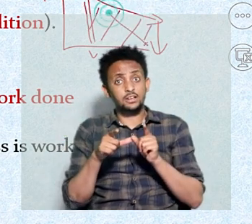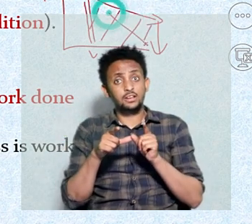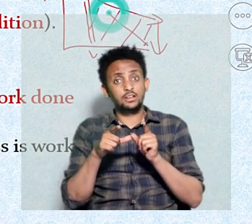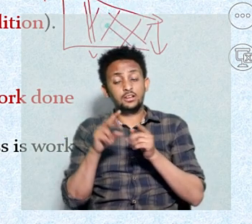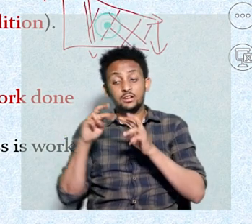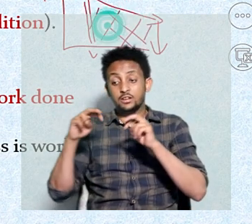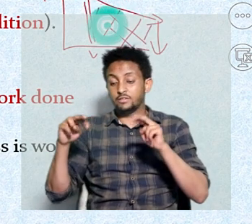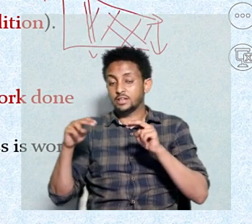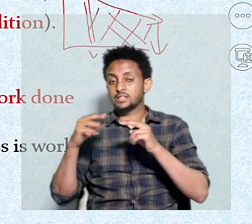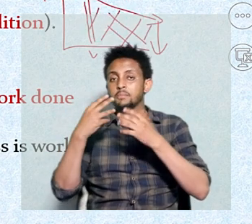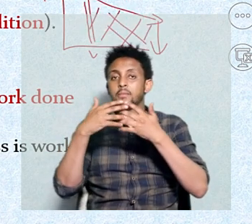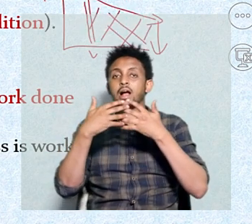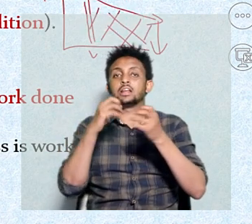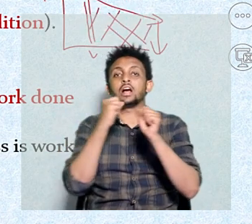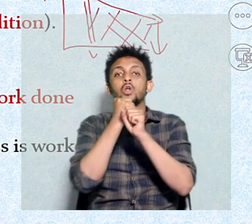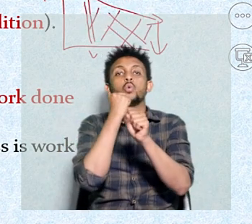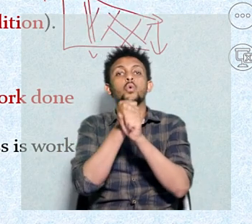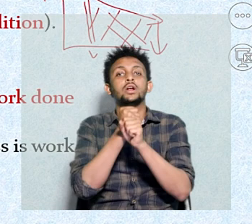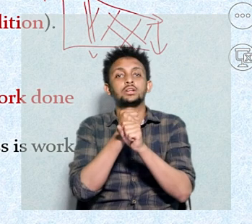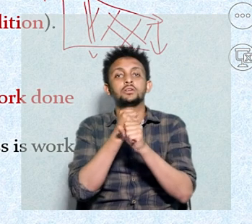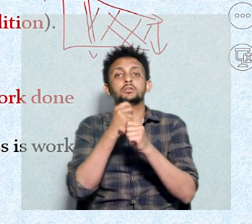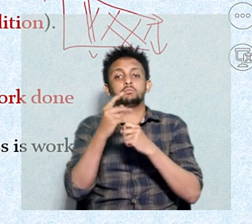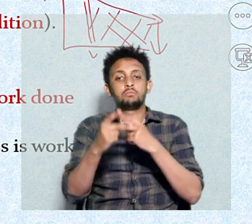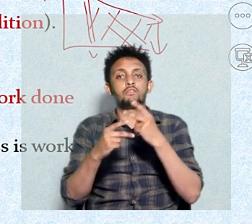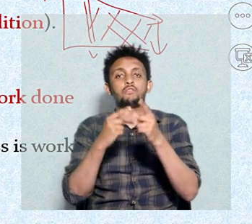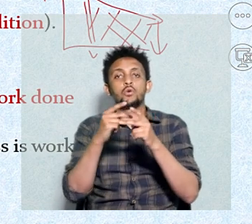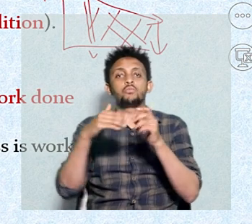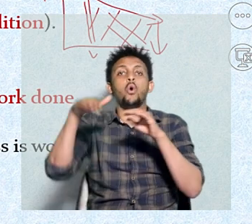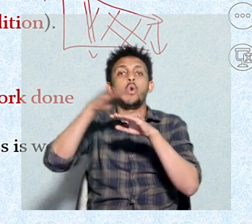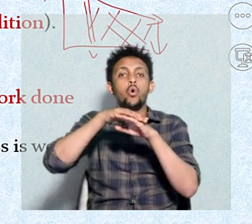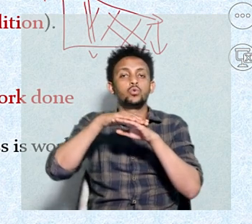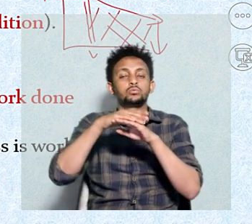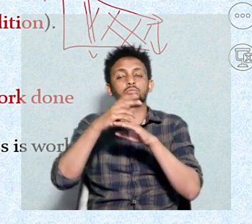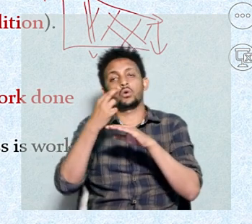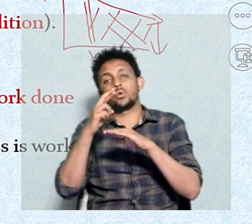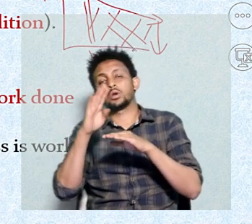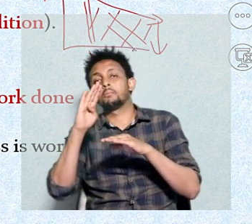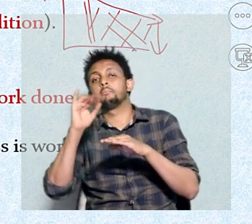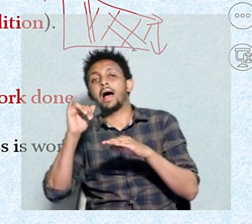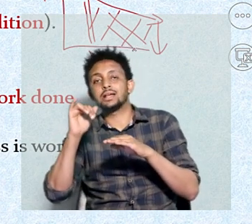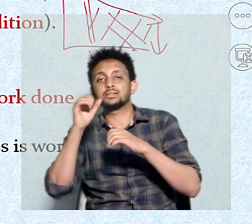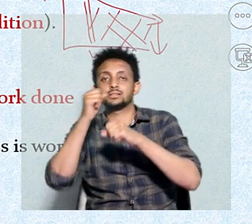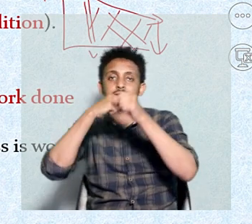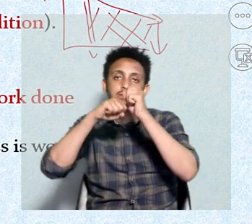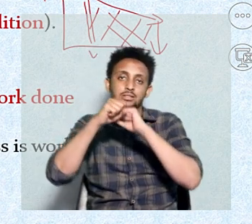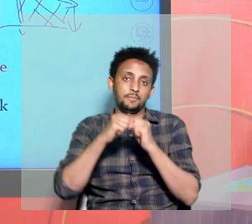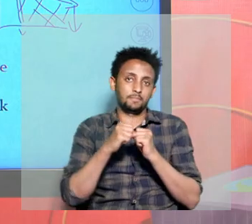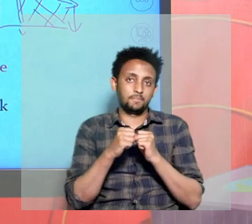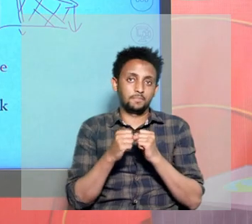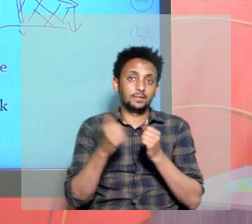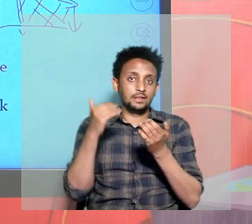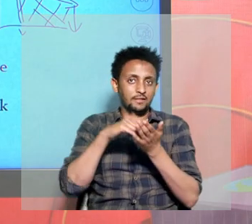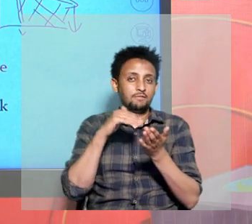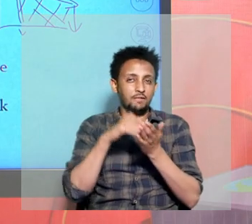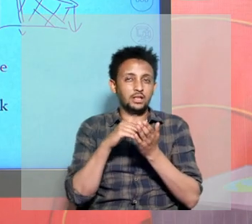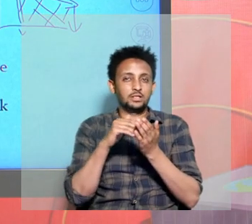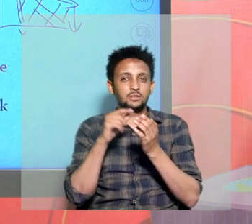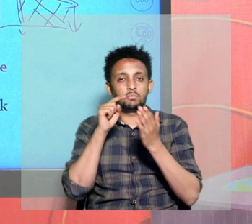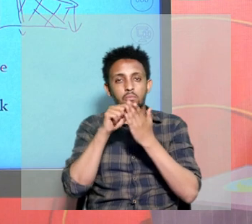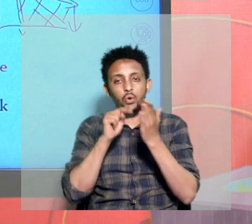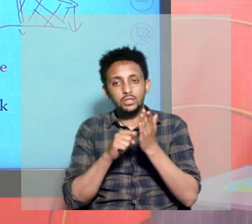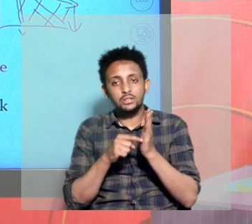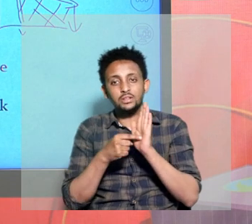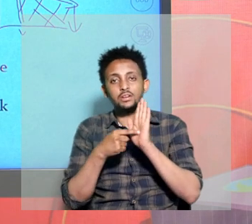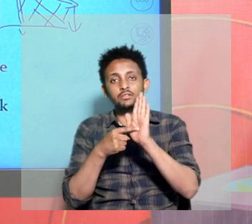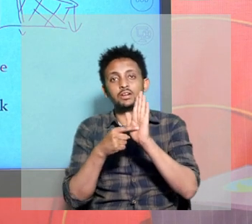to that of a mechanical work performed on or by the system. So, to revise once more, point refers to